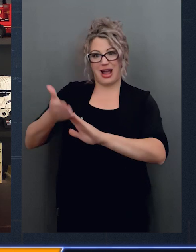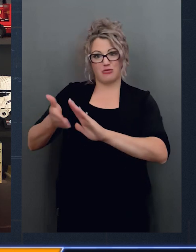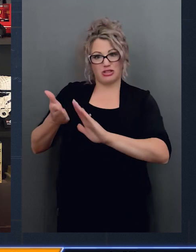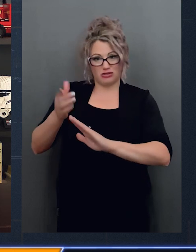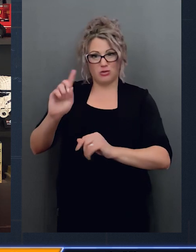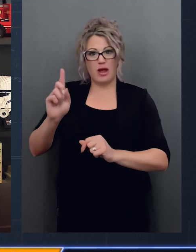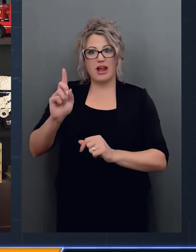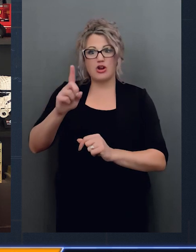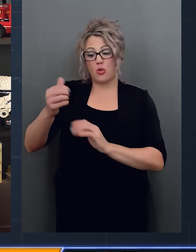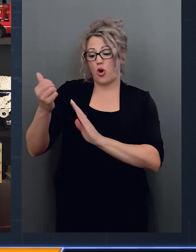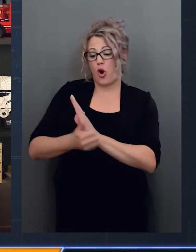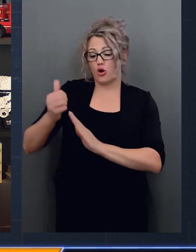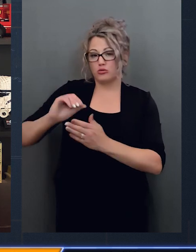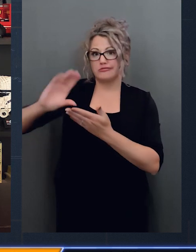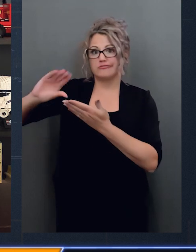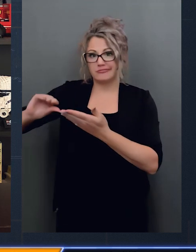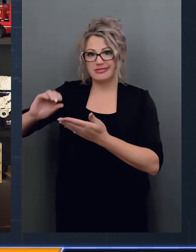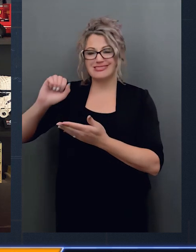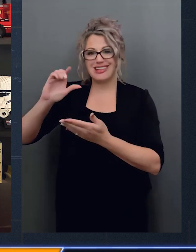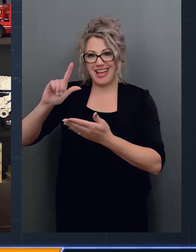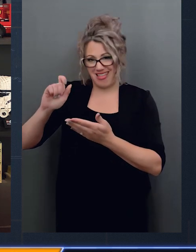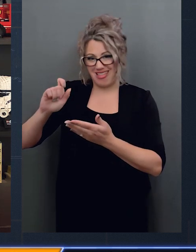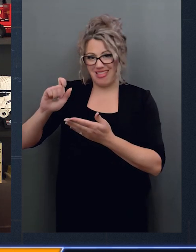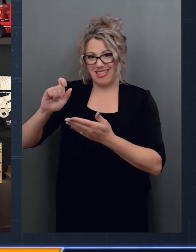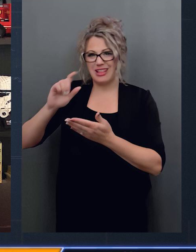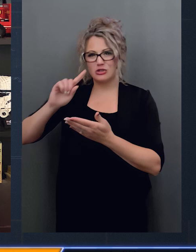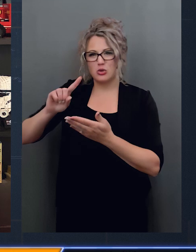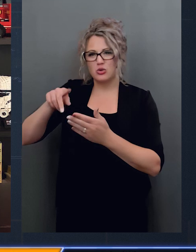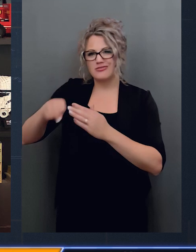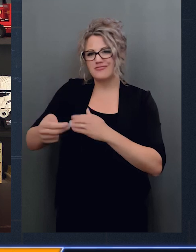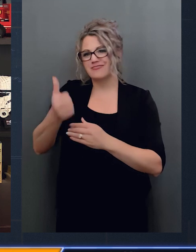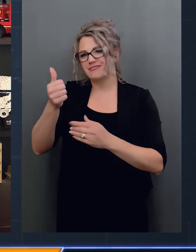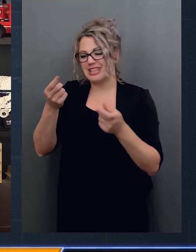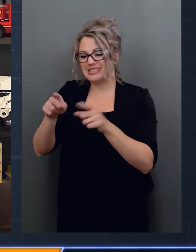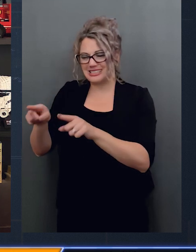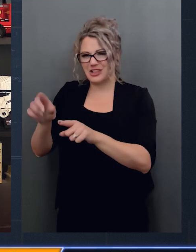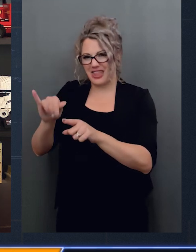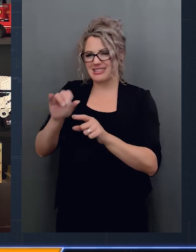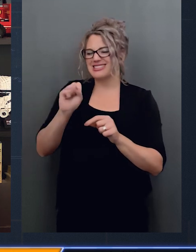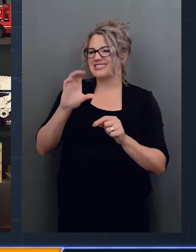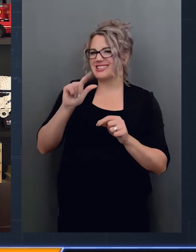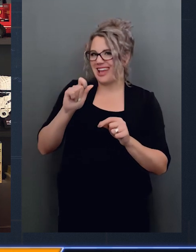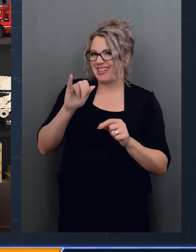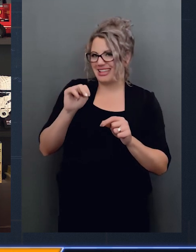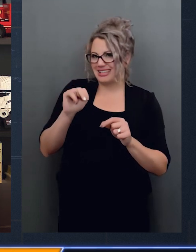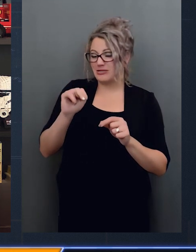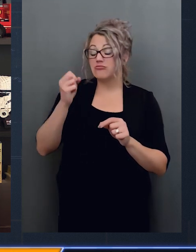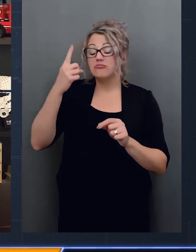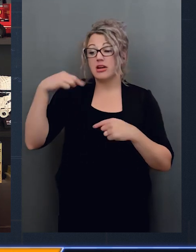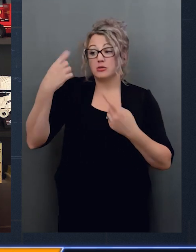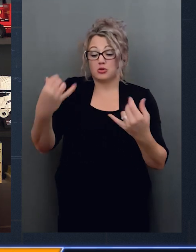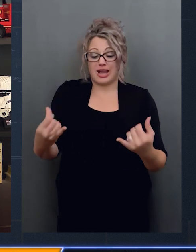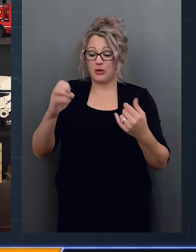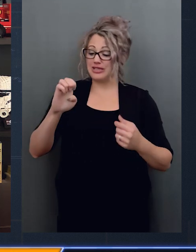operation where auto-scaling kills some instances, that's called a scale-in. Well, up to now,